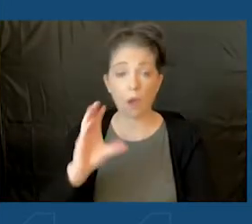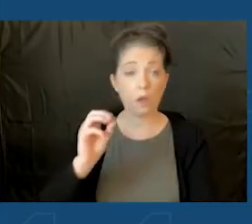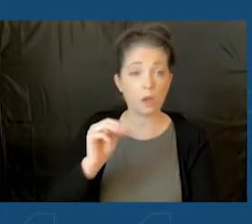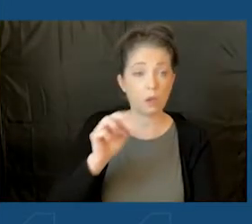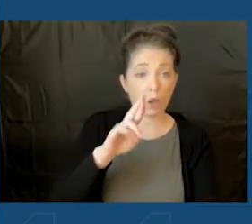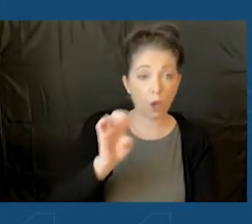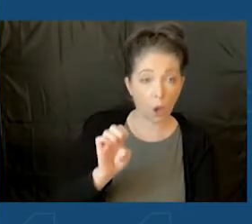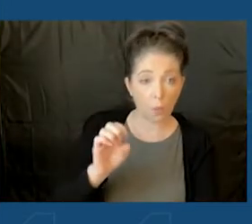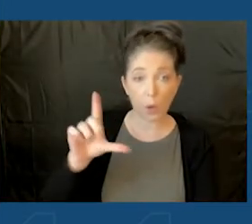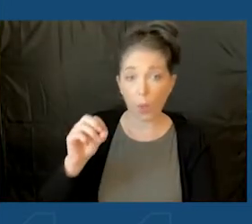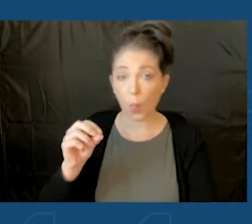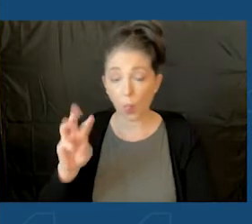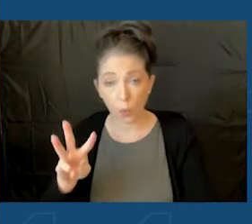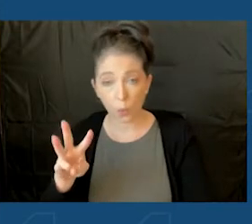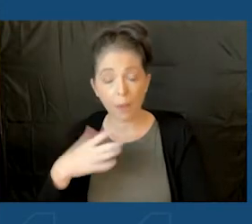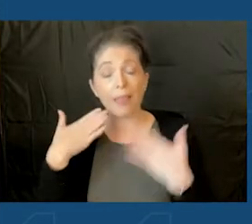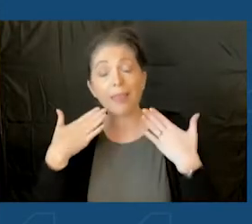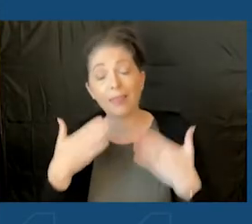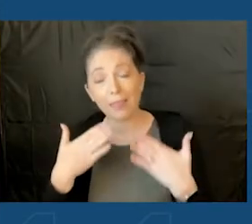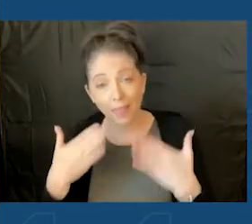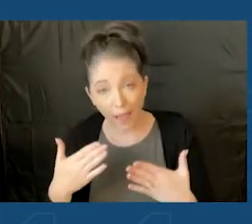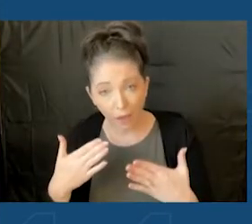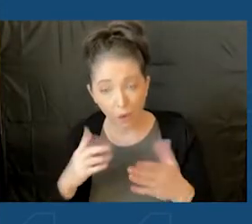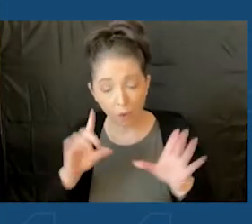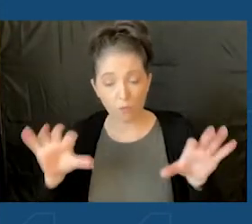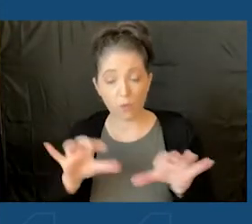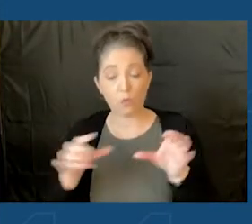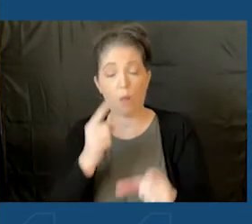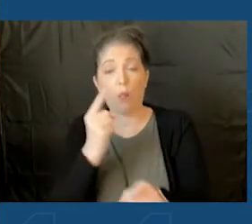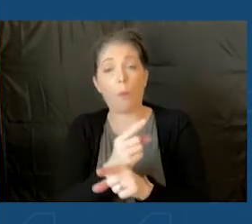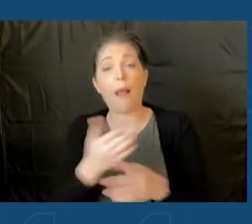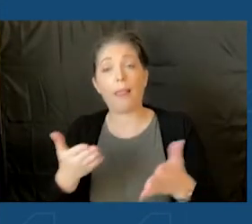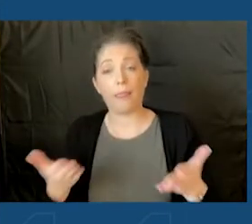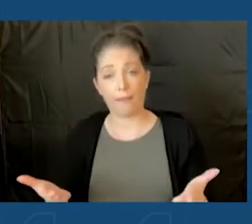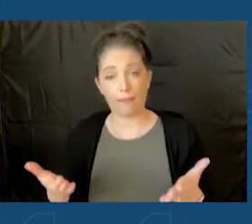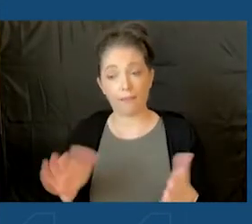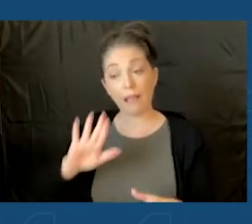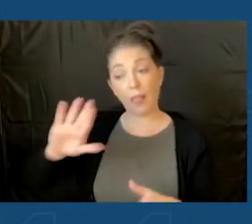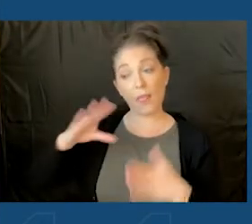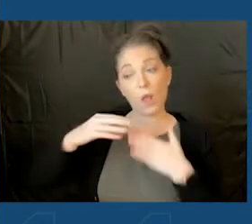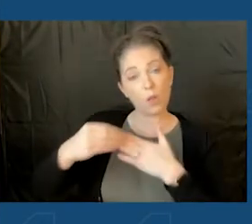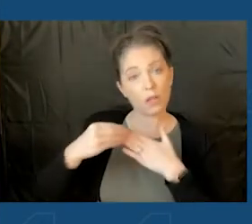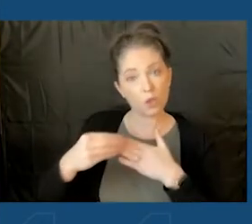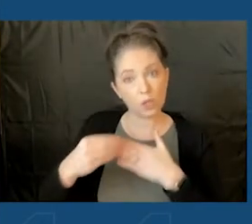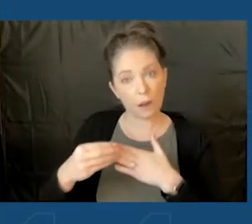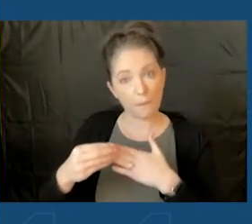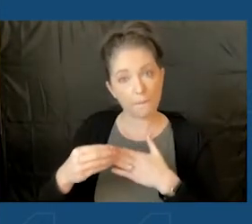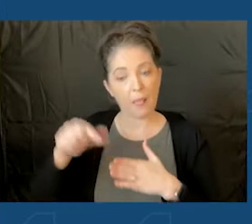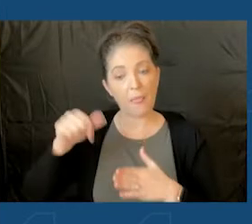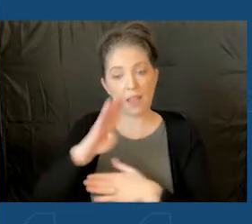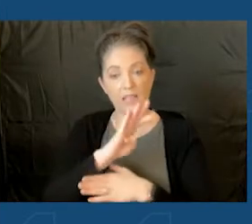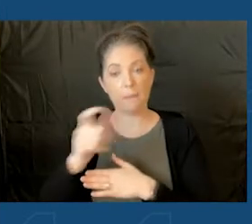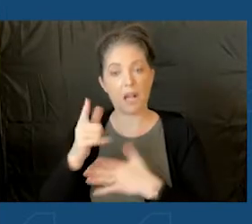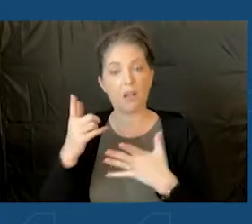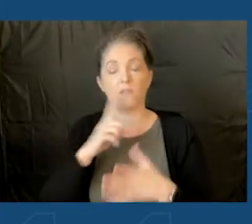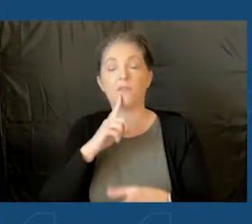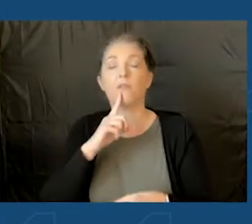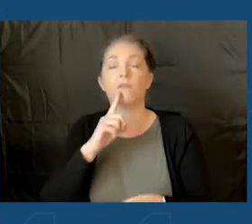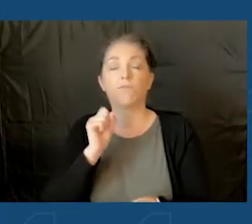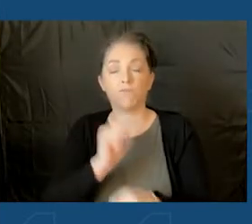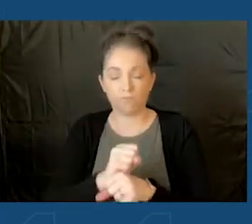the right thing. With their leadership and their support of hardworking transit members, this bill finally gets done. And it's all